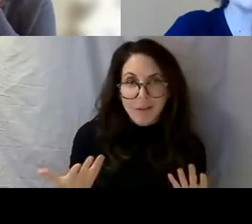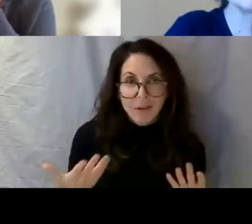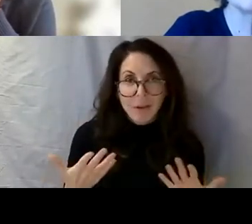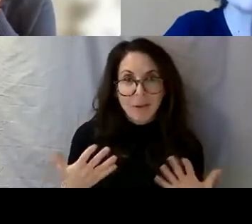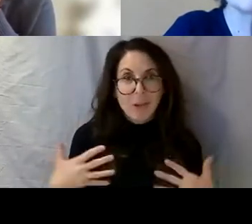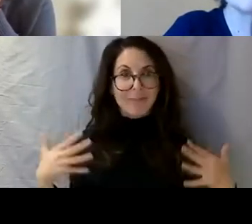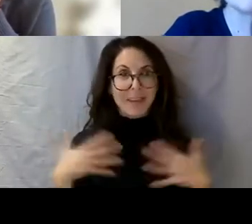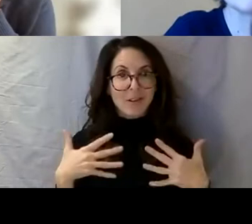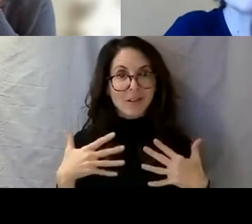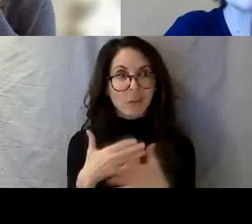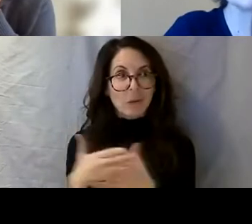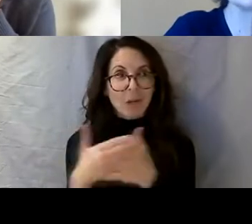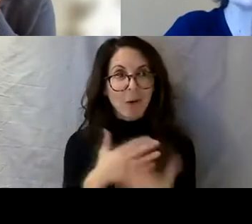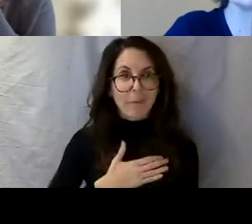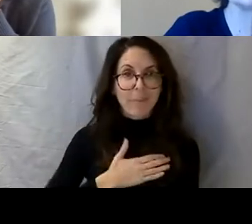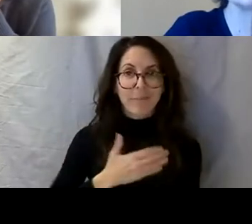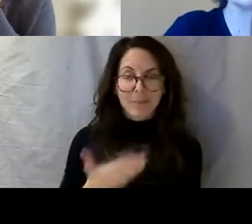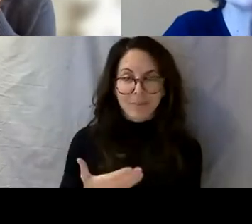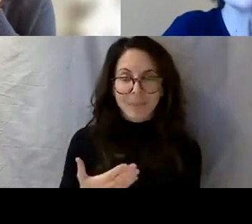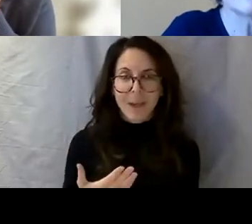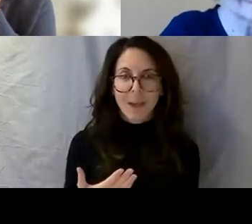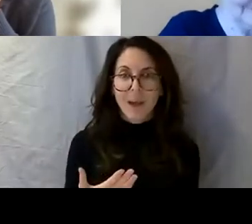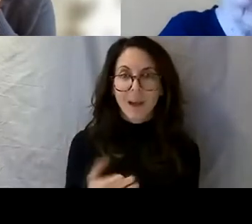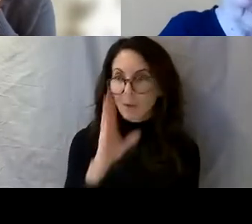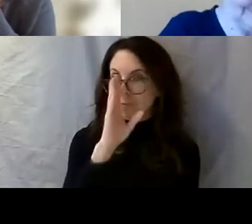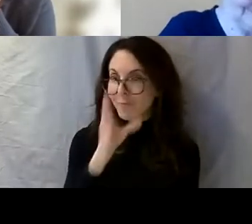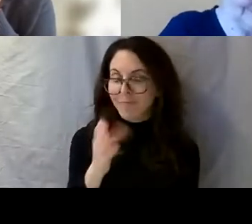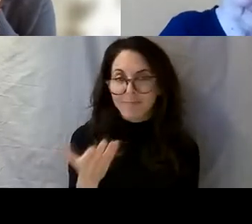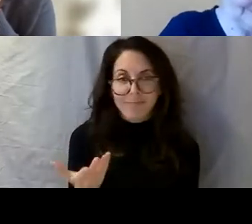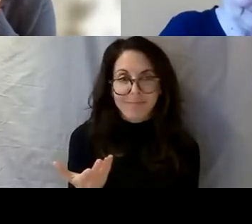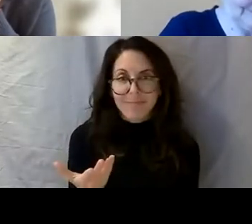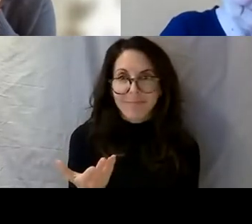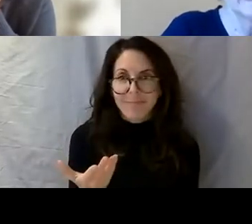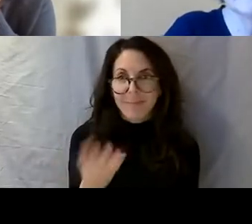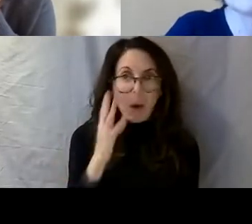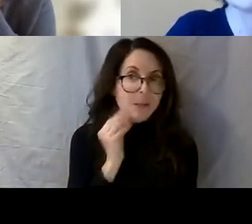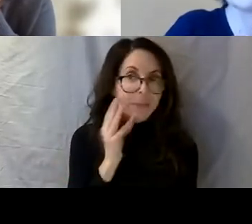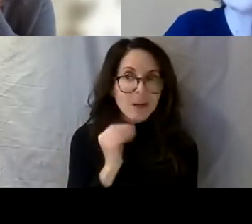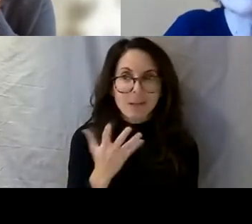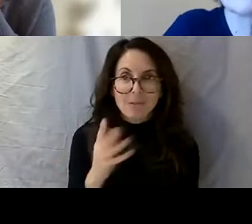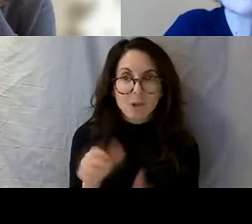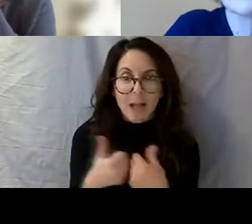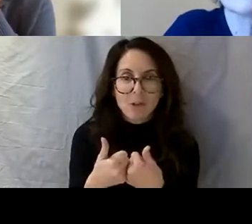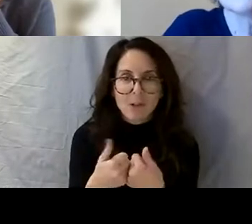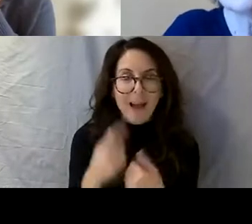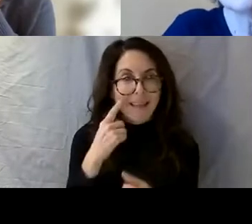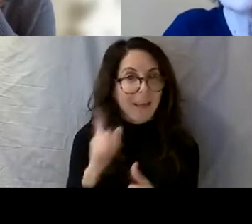and putting out there what the challenges are. And that's the first time, I